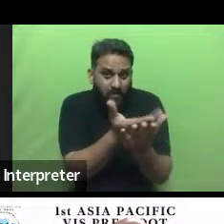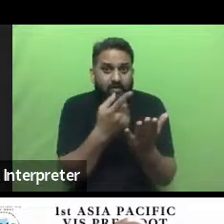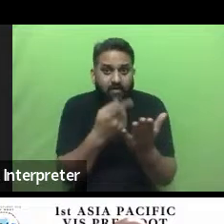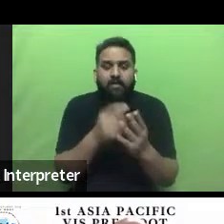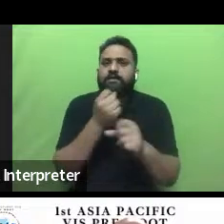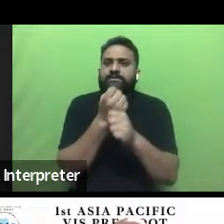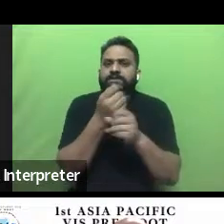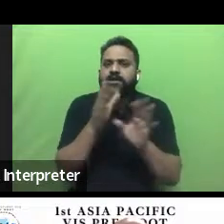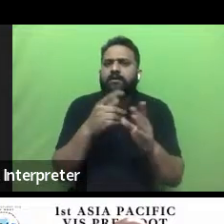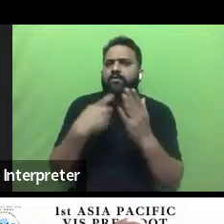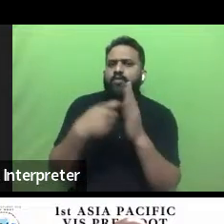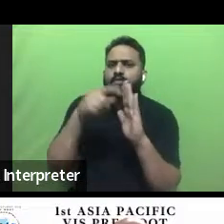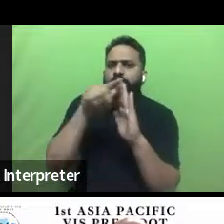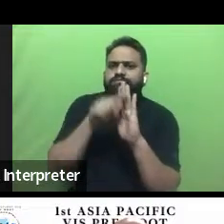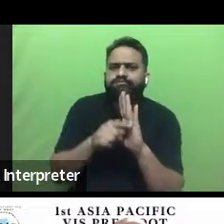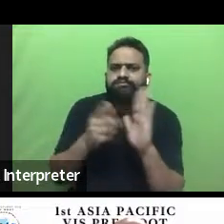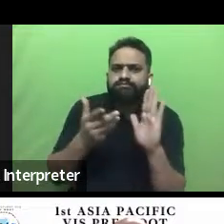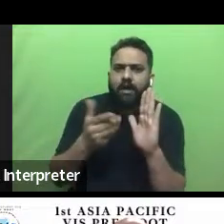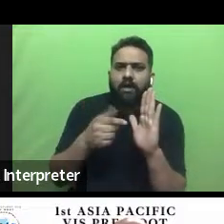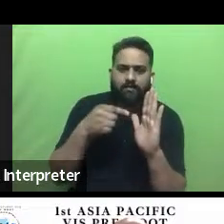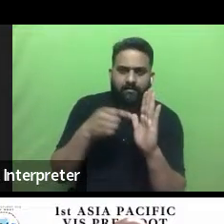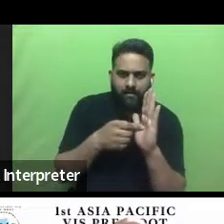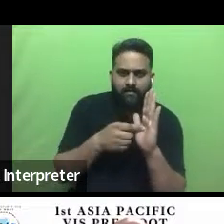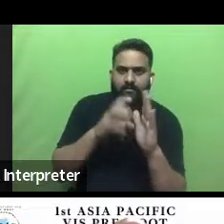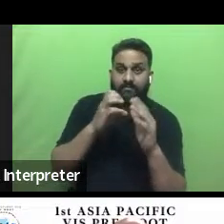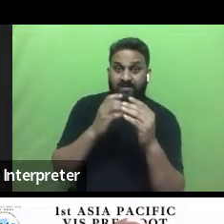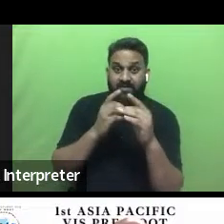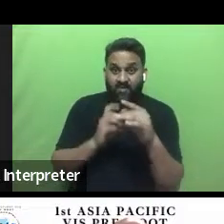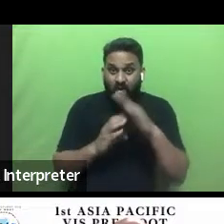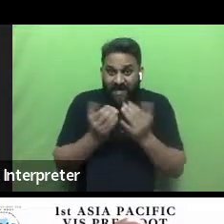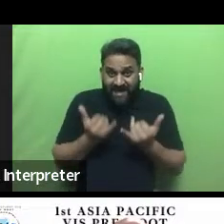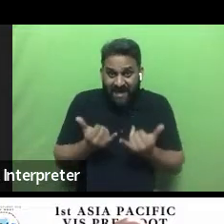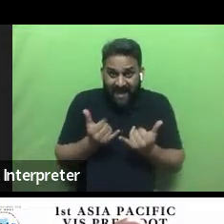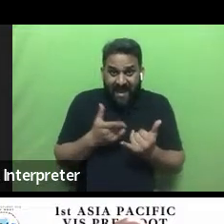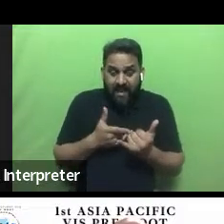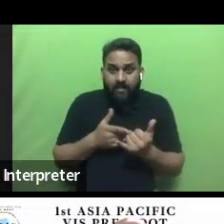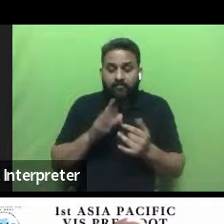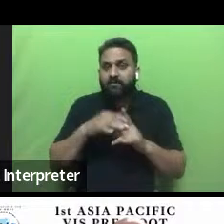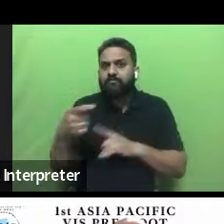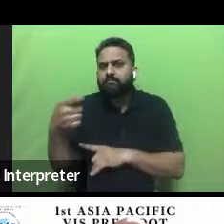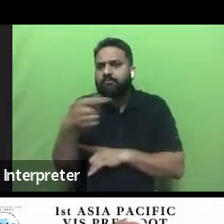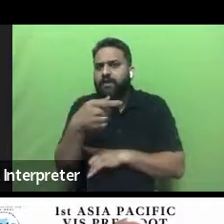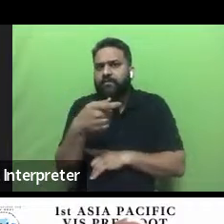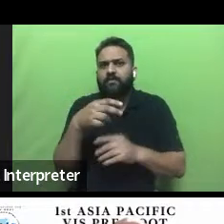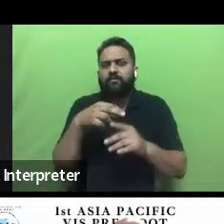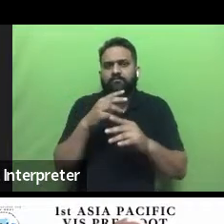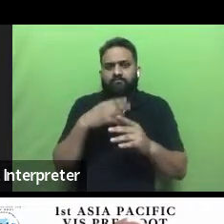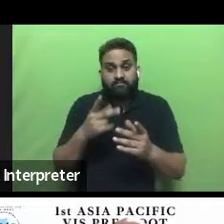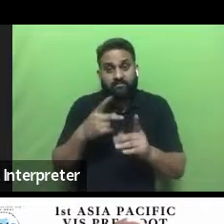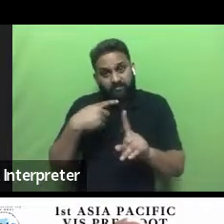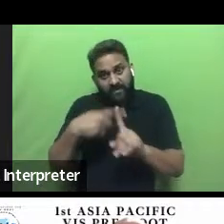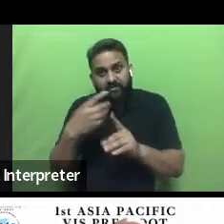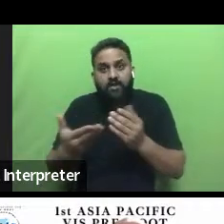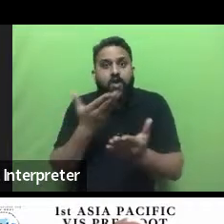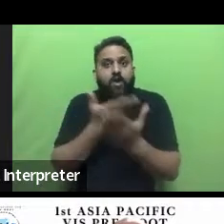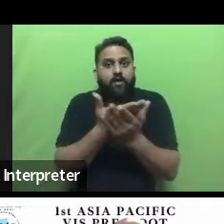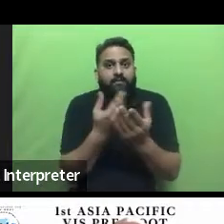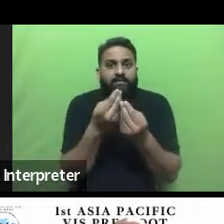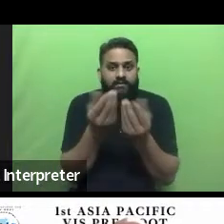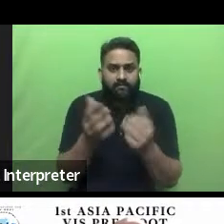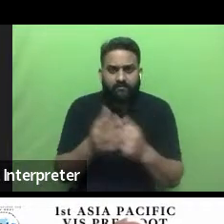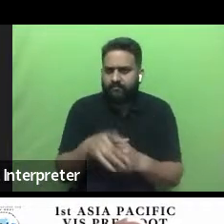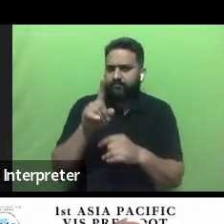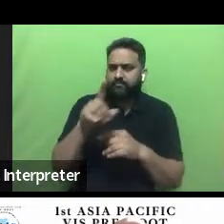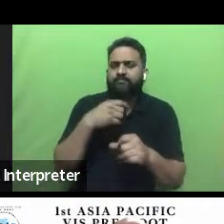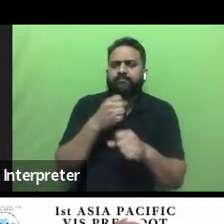conditions of sale to the present contract, the claimant had made a counteroffer. Members of the tribunal, the general